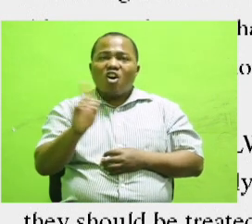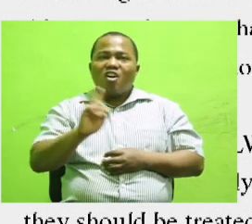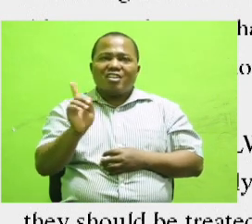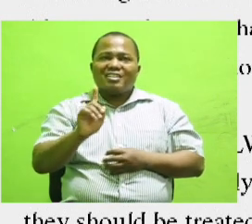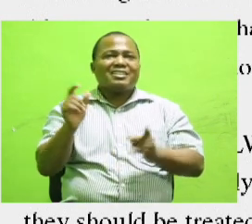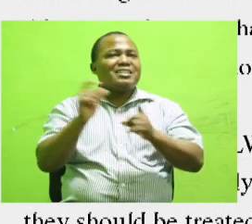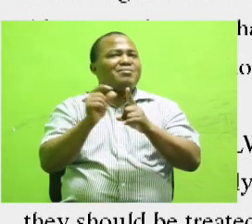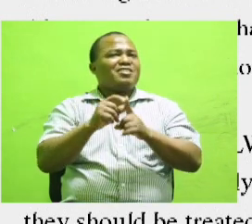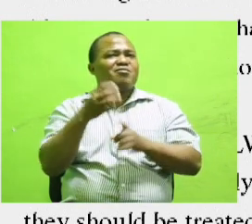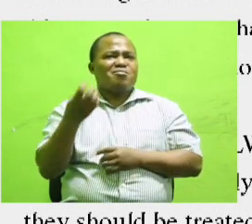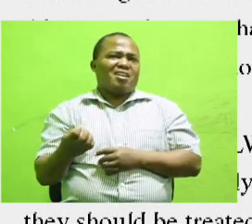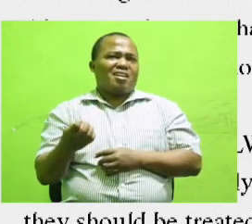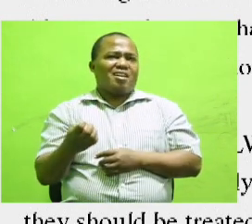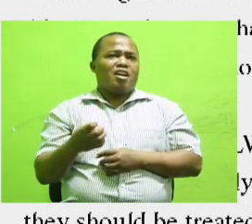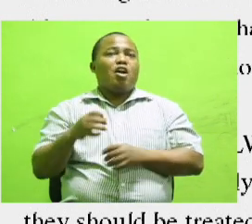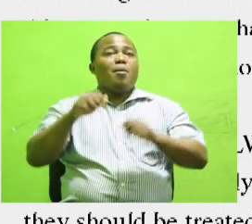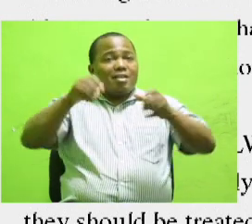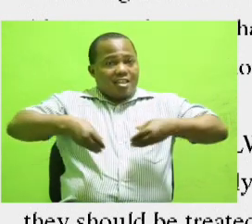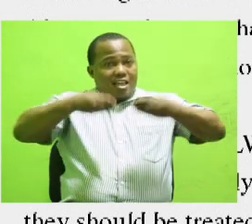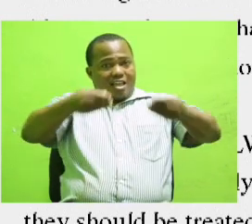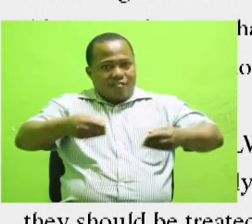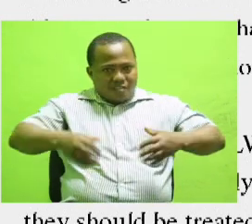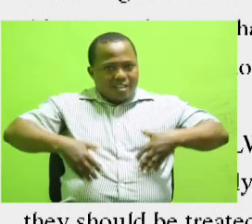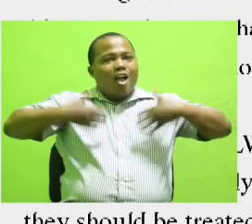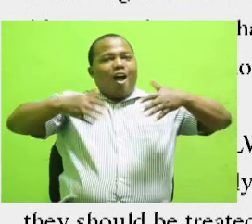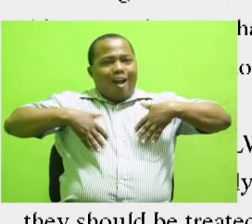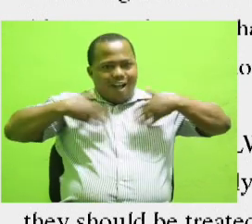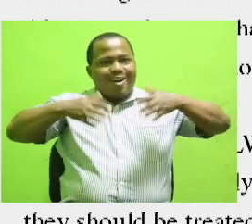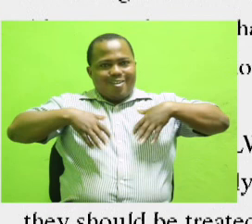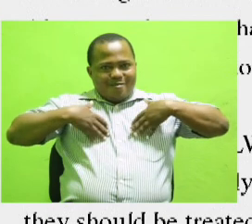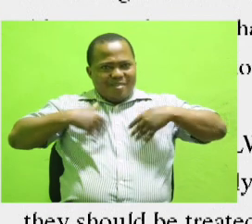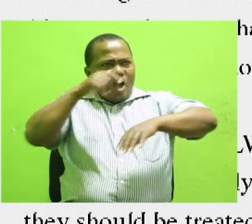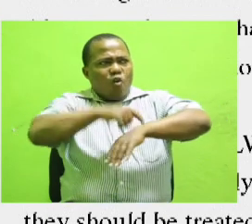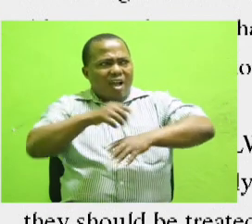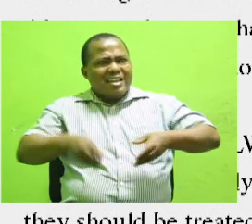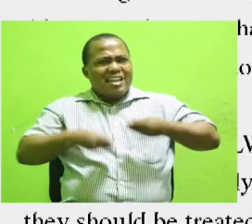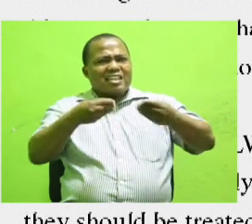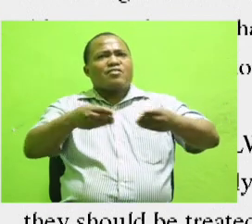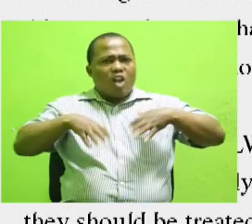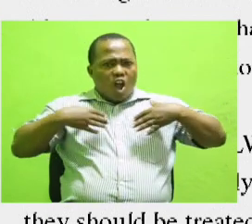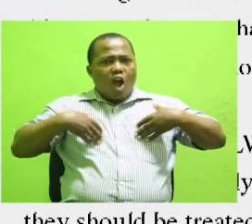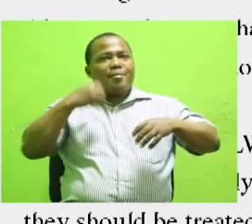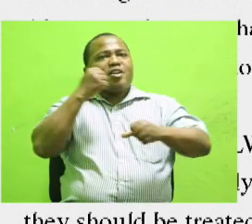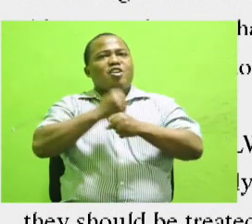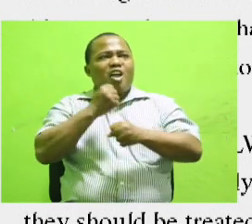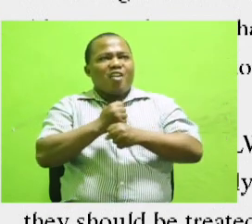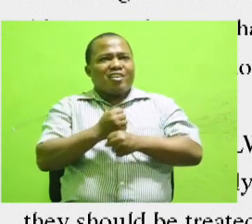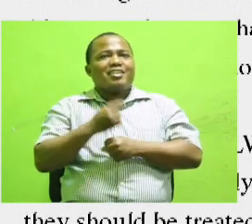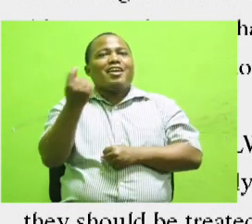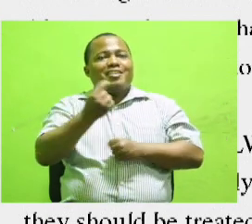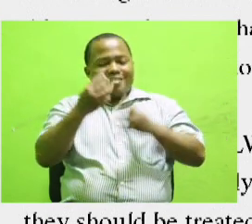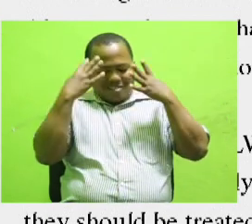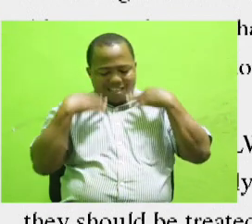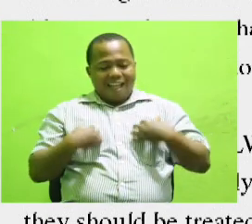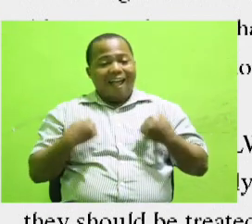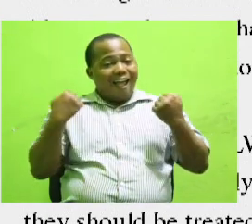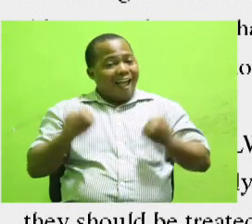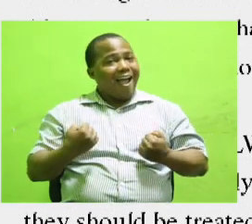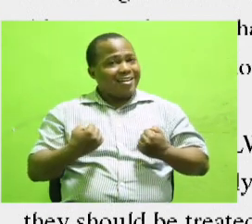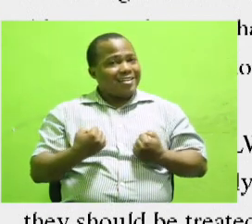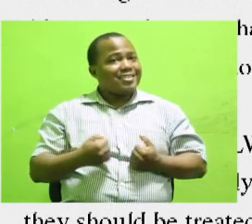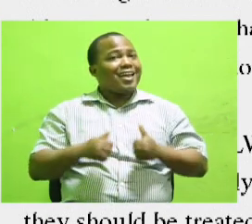them that they are strong. Give them hope. While giving them hope, you can make them feel healthy again,